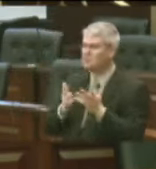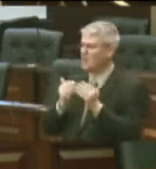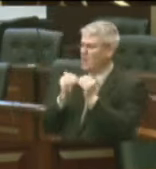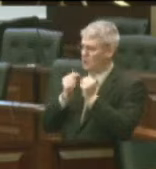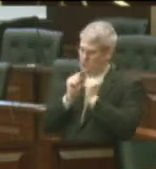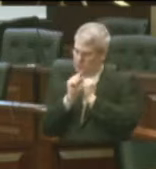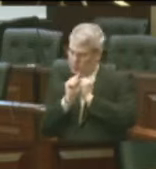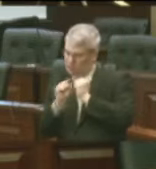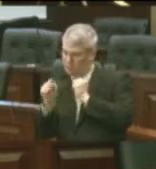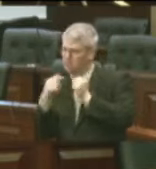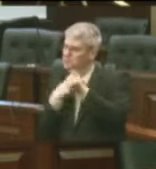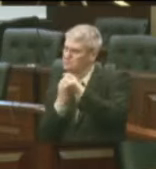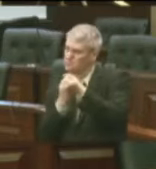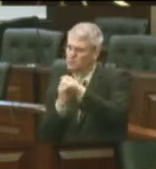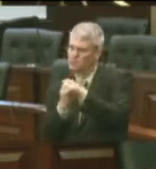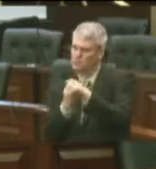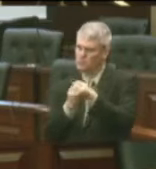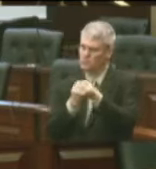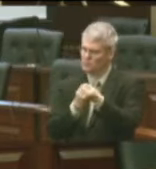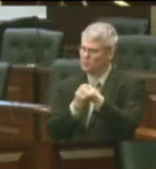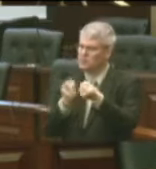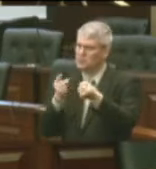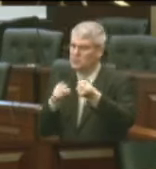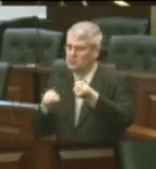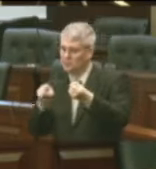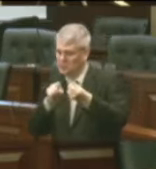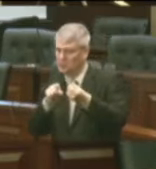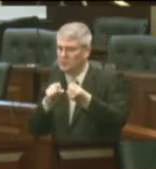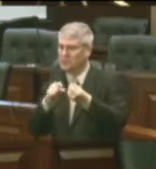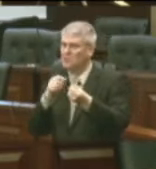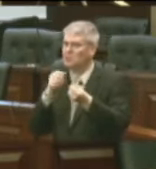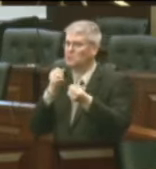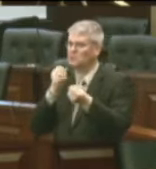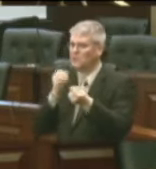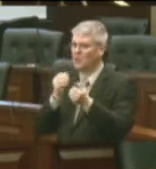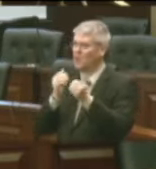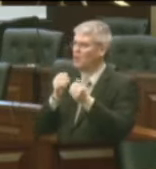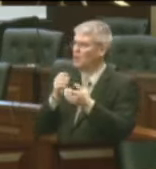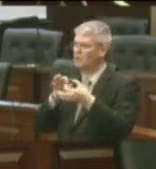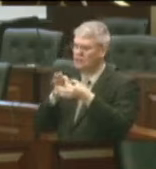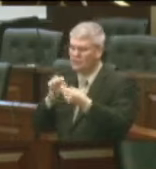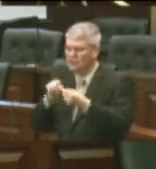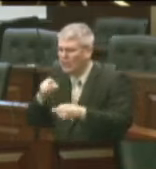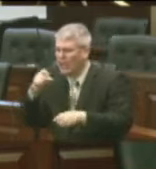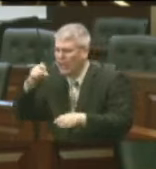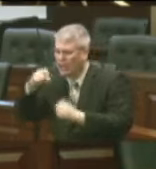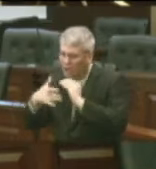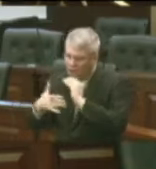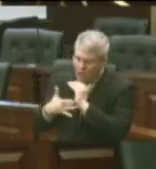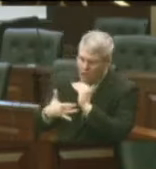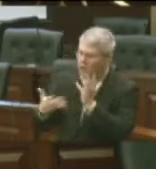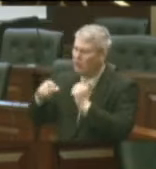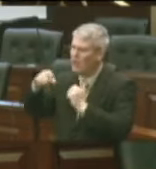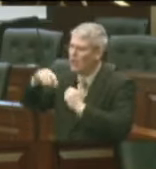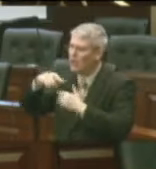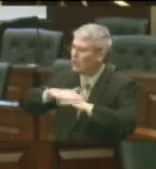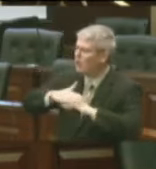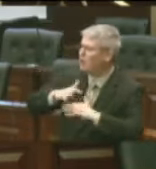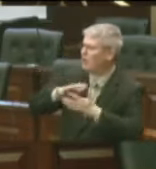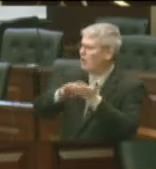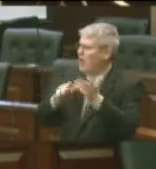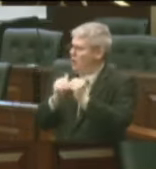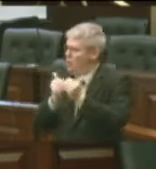make specific decisions relative to technology in their own homes. We know that technology is